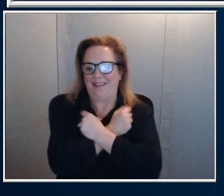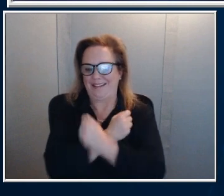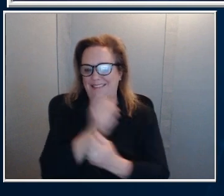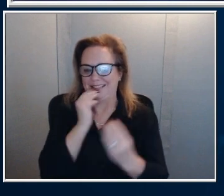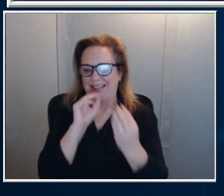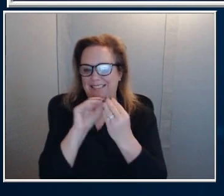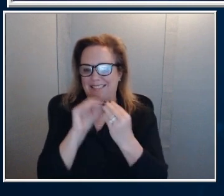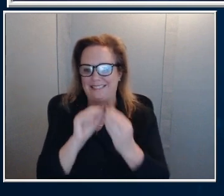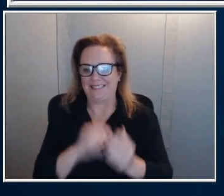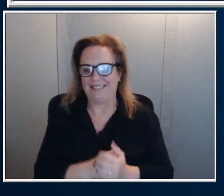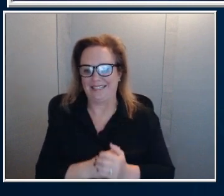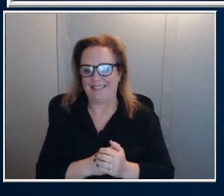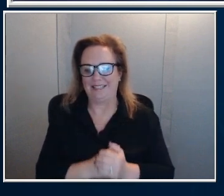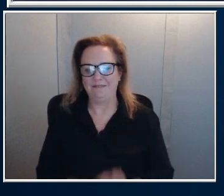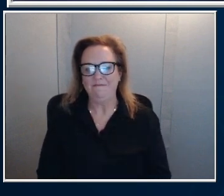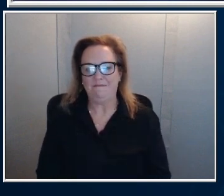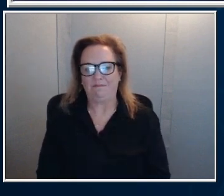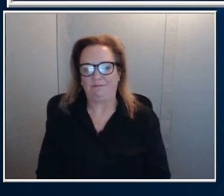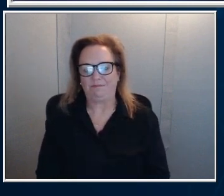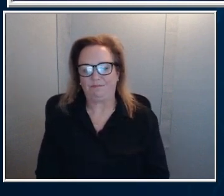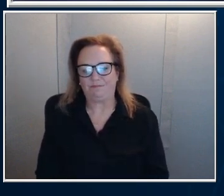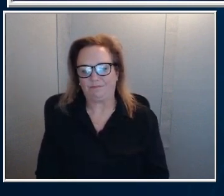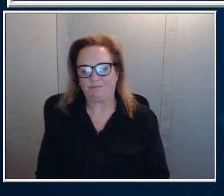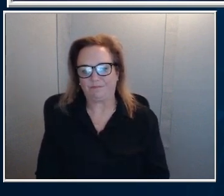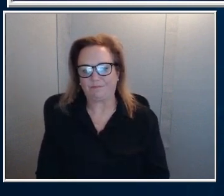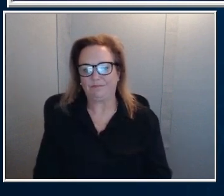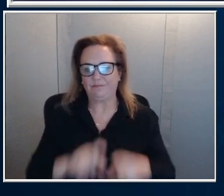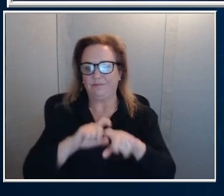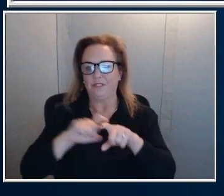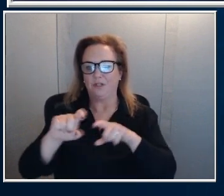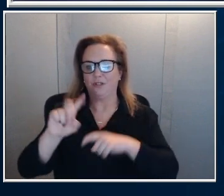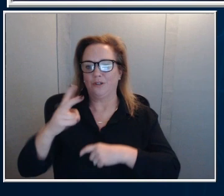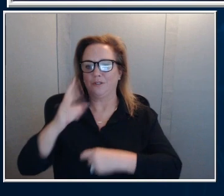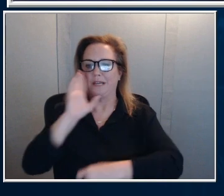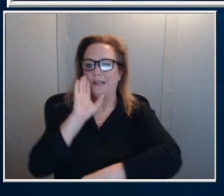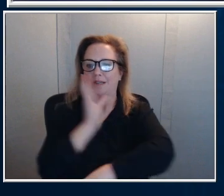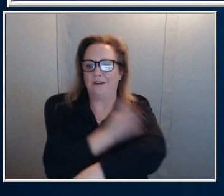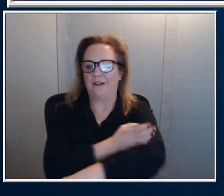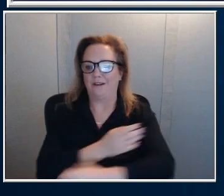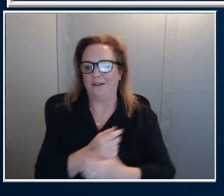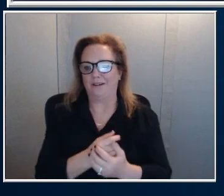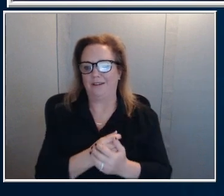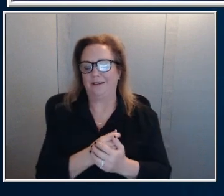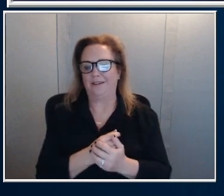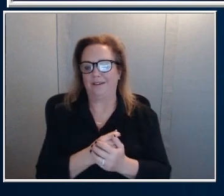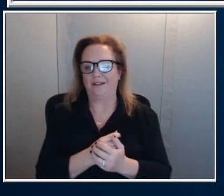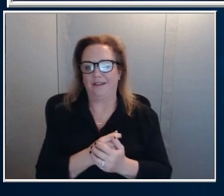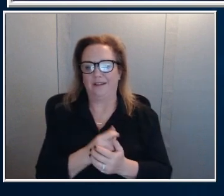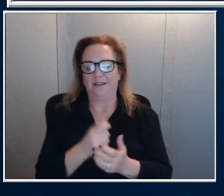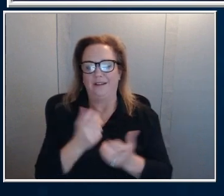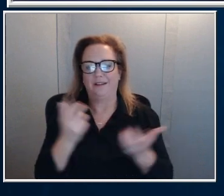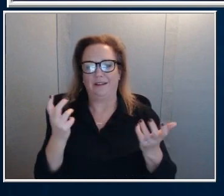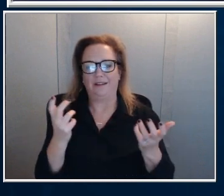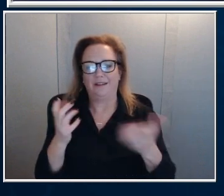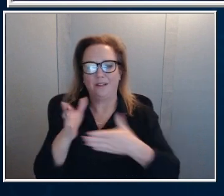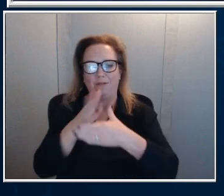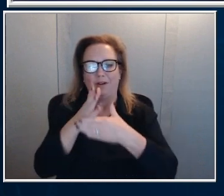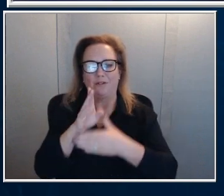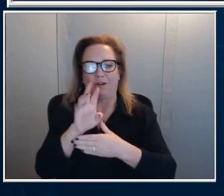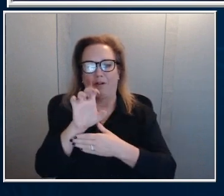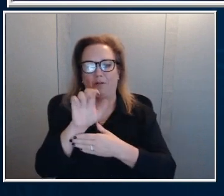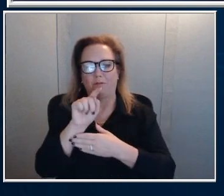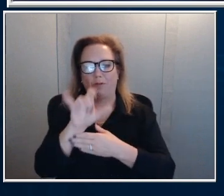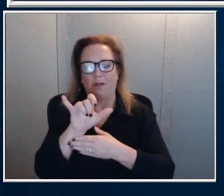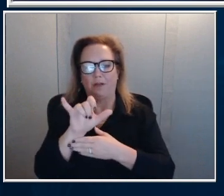Well deserved. And she calls you her second daughter. So is there anything you would share with Brittany? Brittany